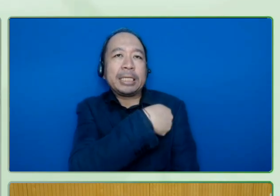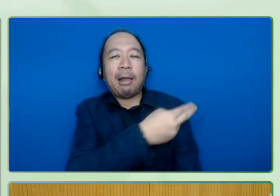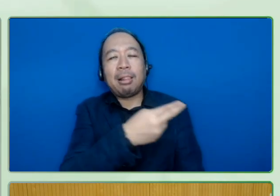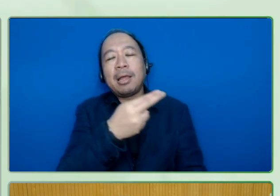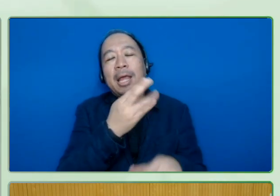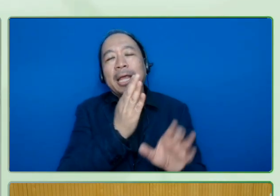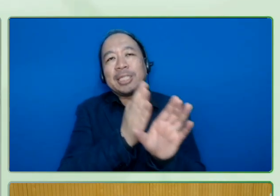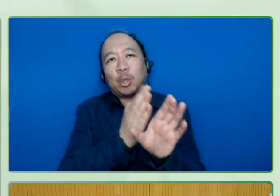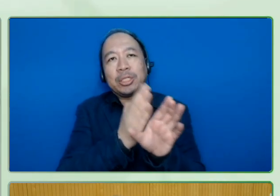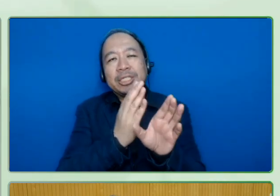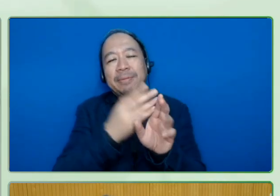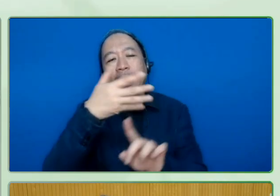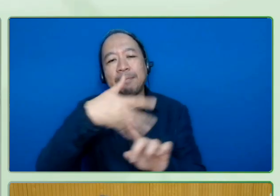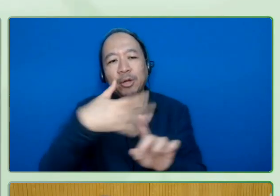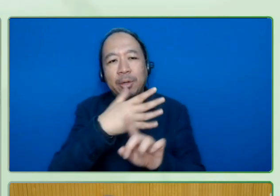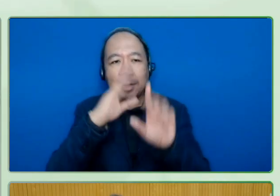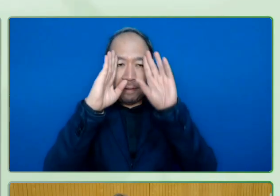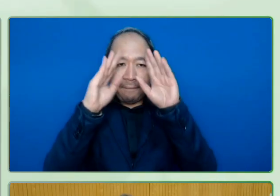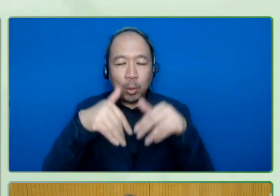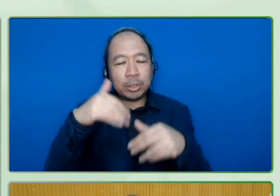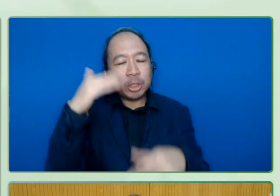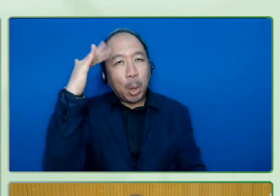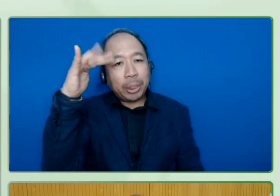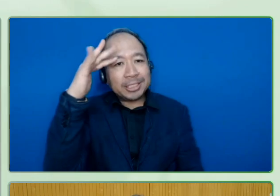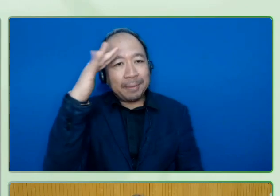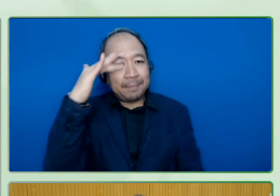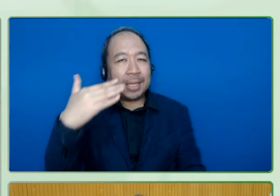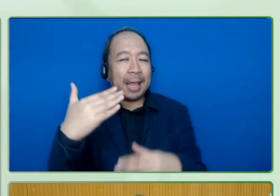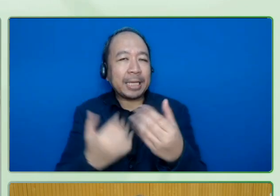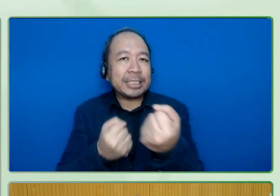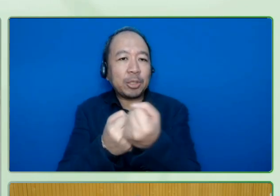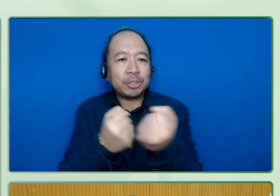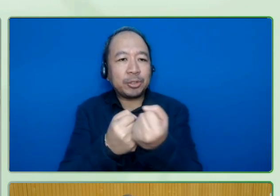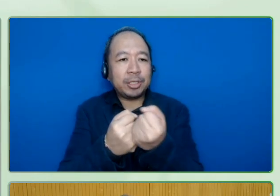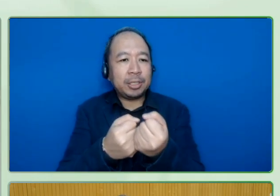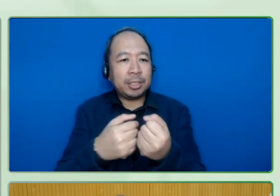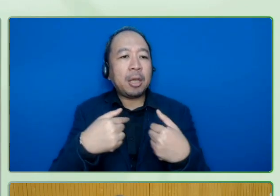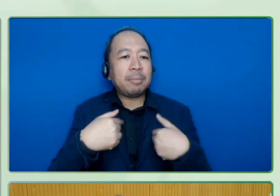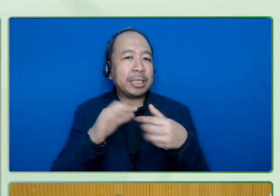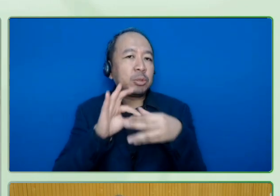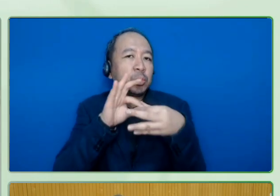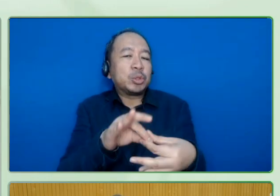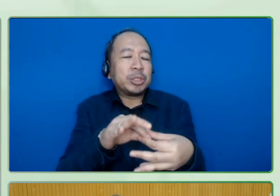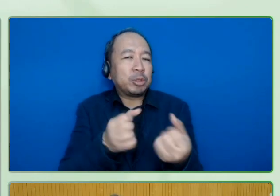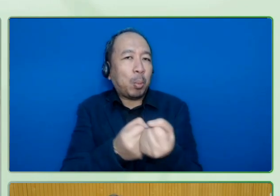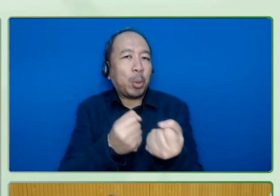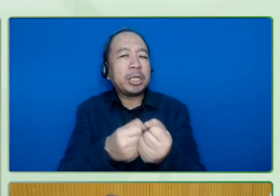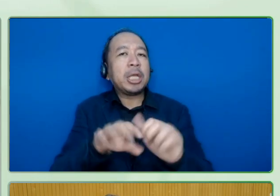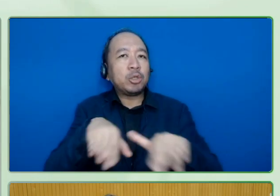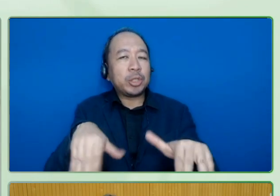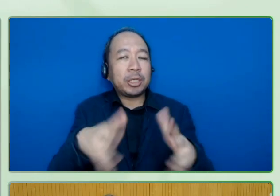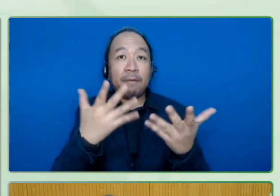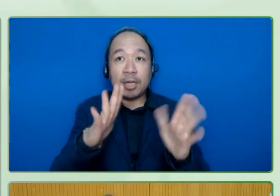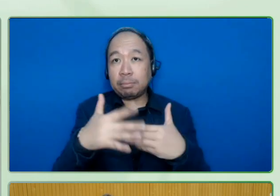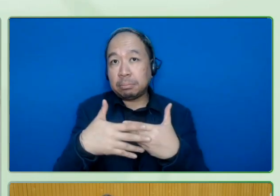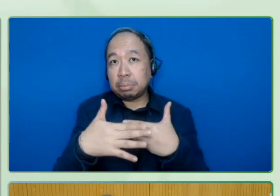interventions. And I started off by working directly with children. And then over my career, I moved to supporting caregivers in